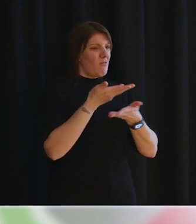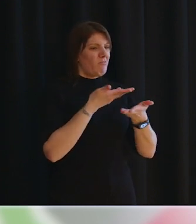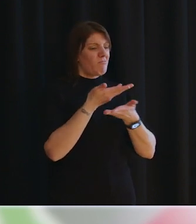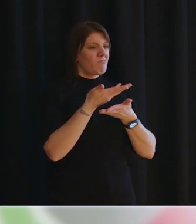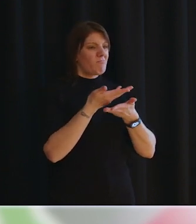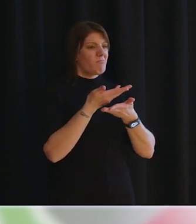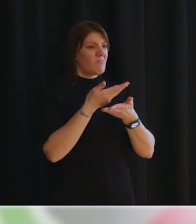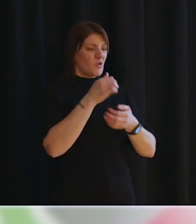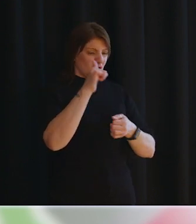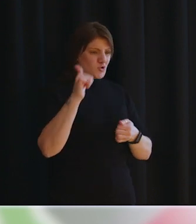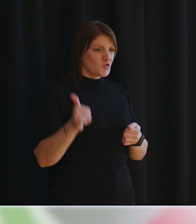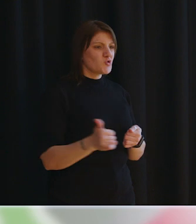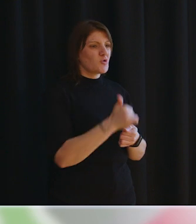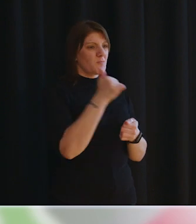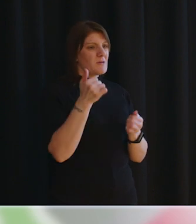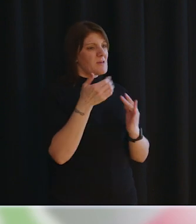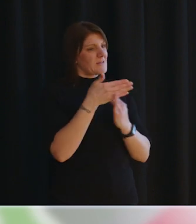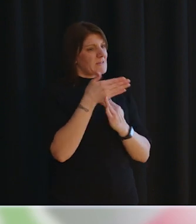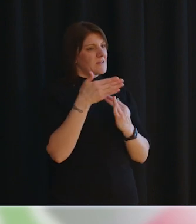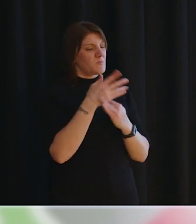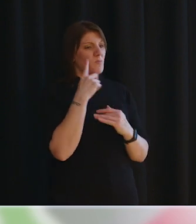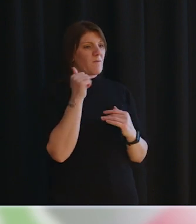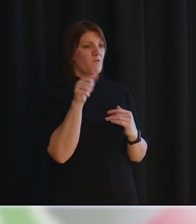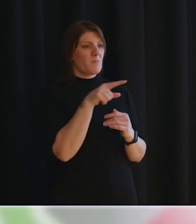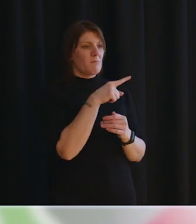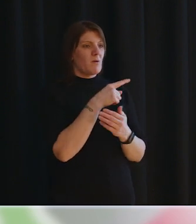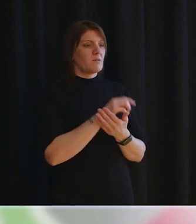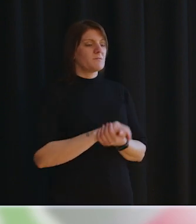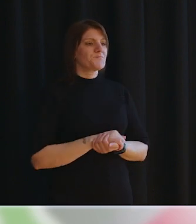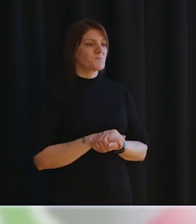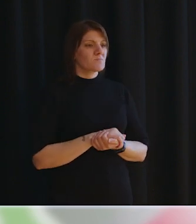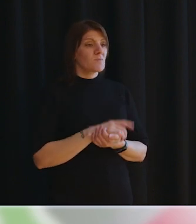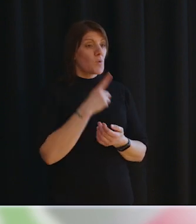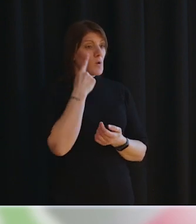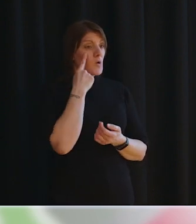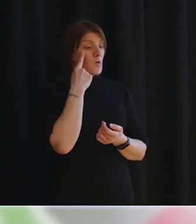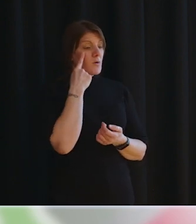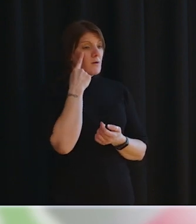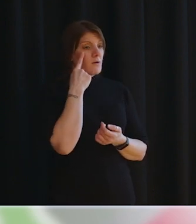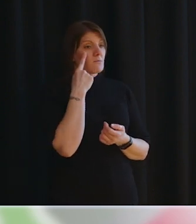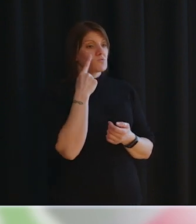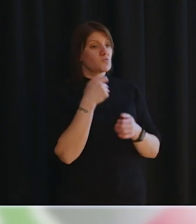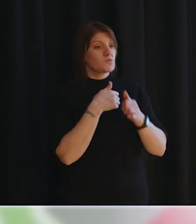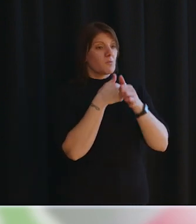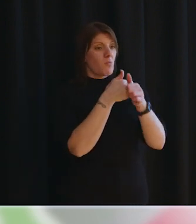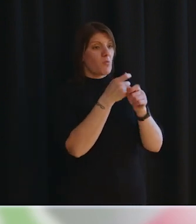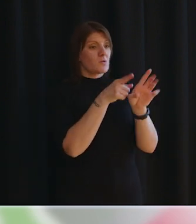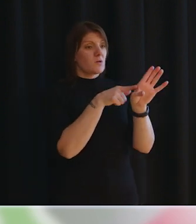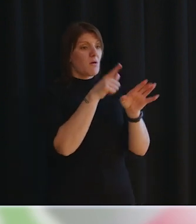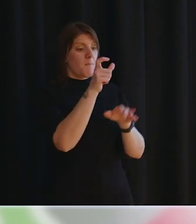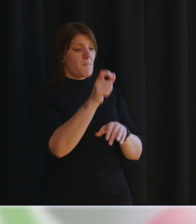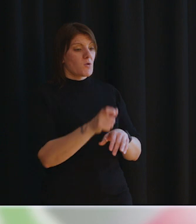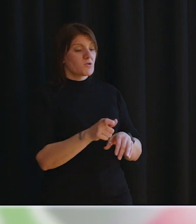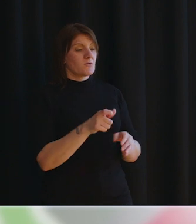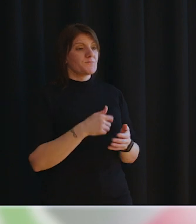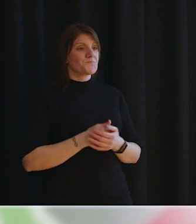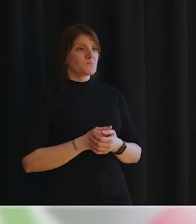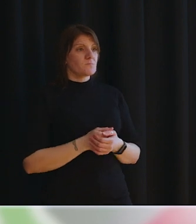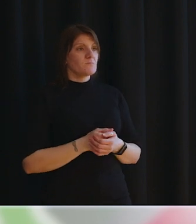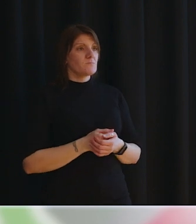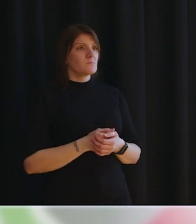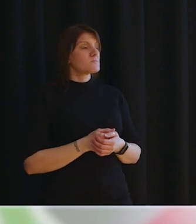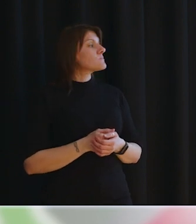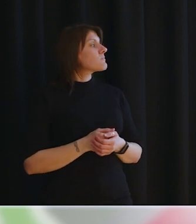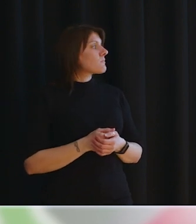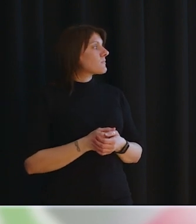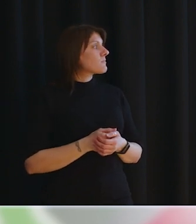that should be accessible for people who are looking to support a young person and who can reach out